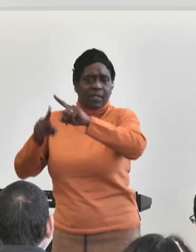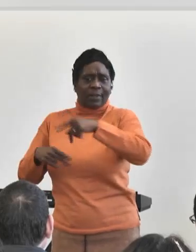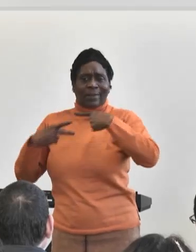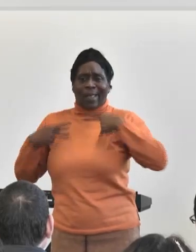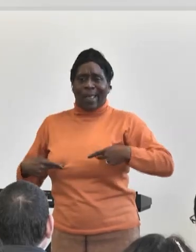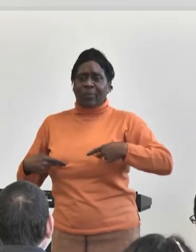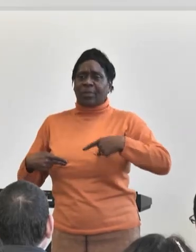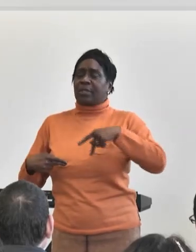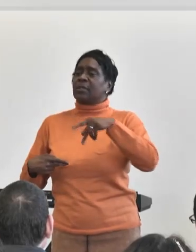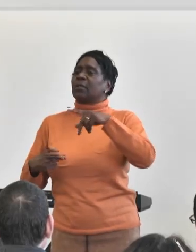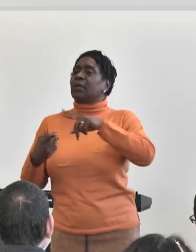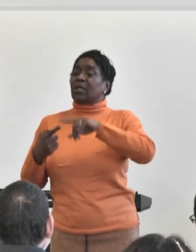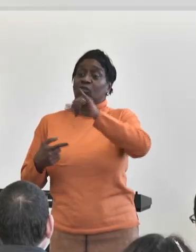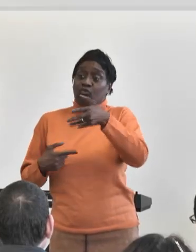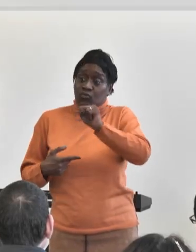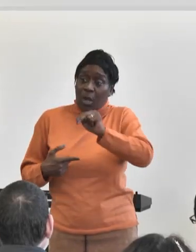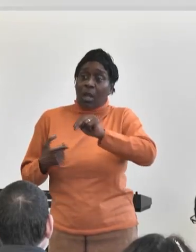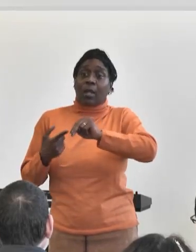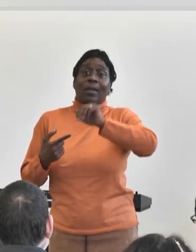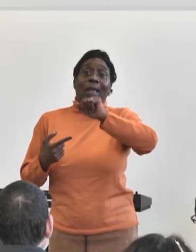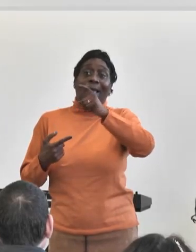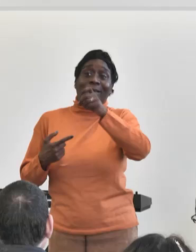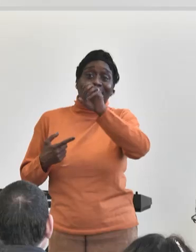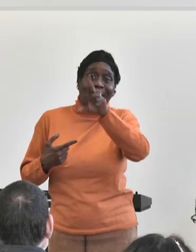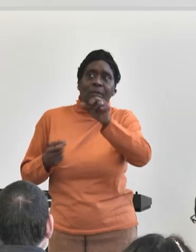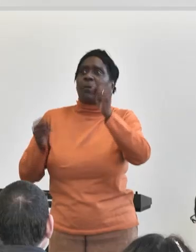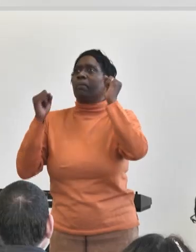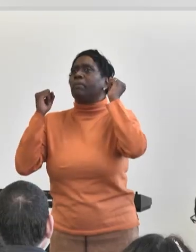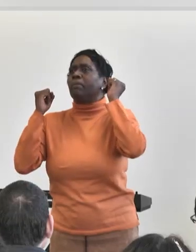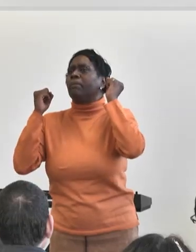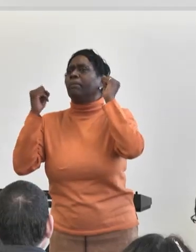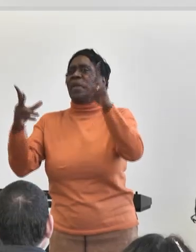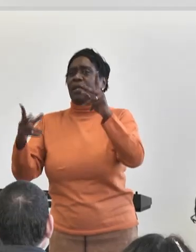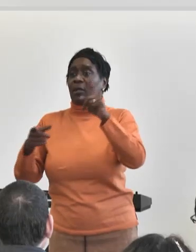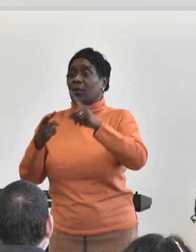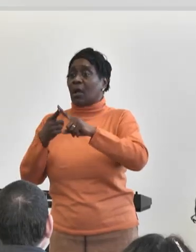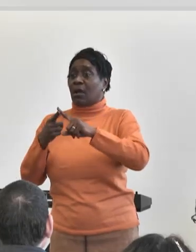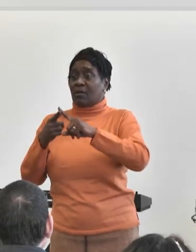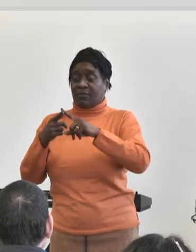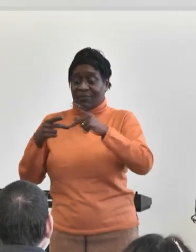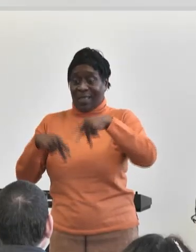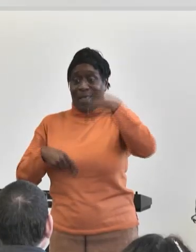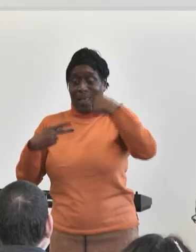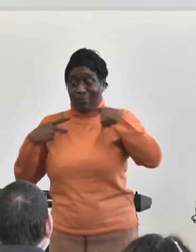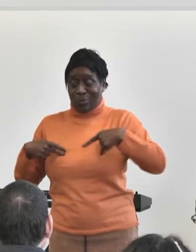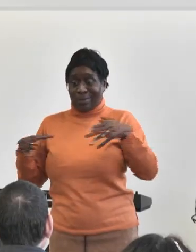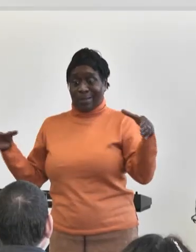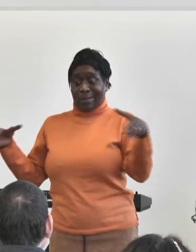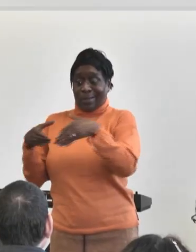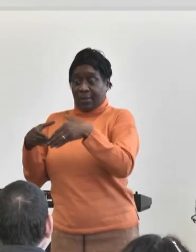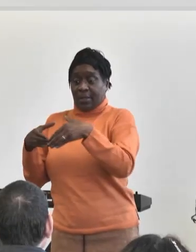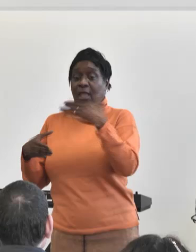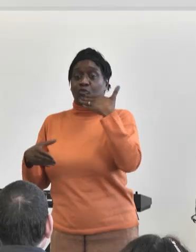and Caiaphas and John and Alexander and as many as were of the kindred of the high priest were gathered together